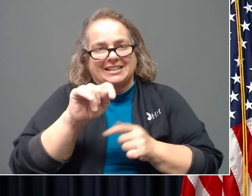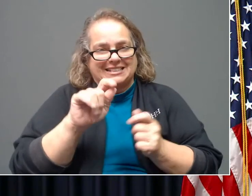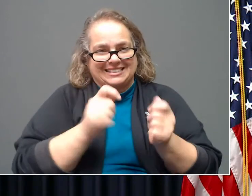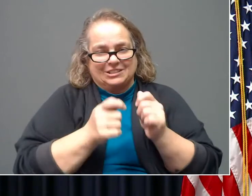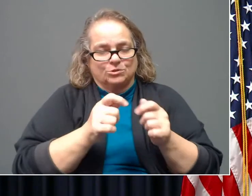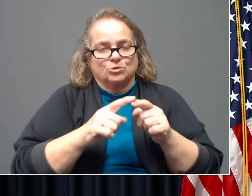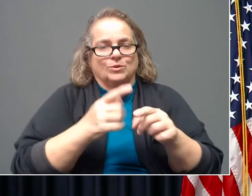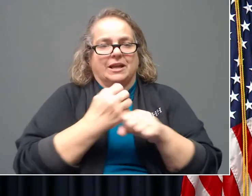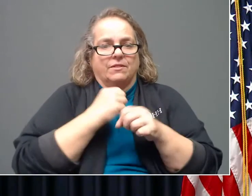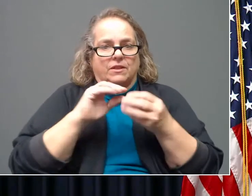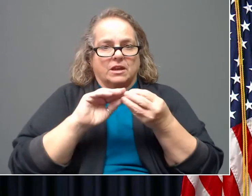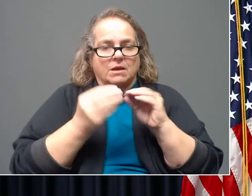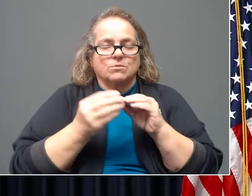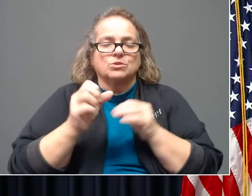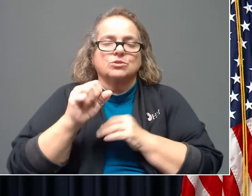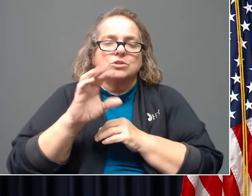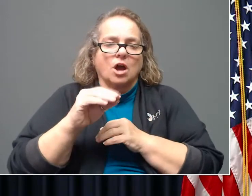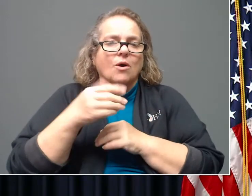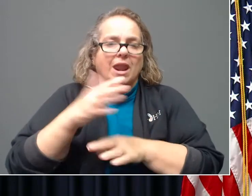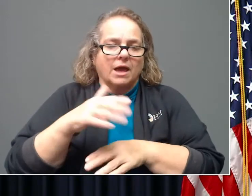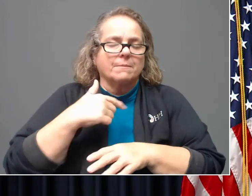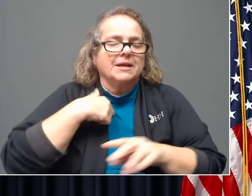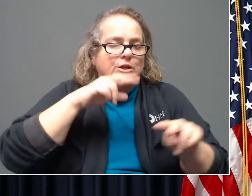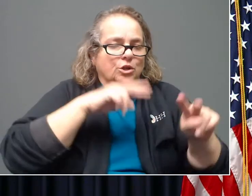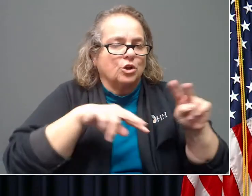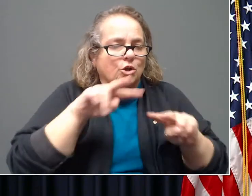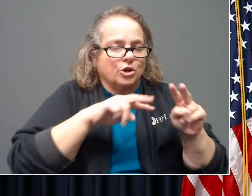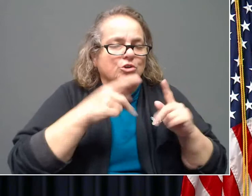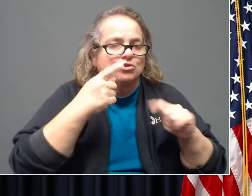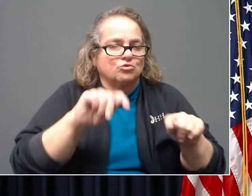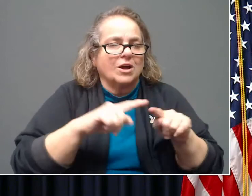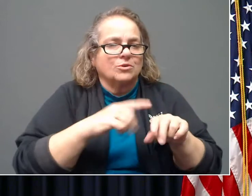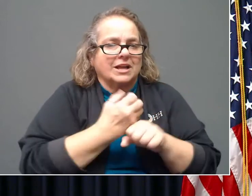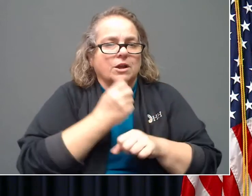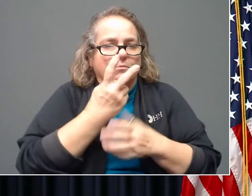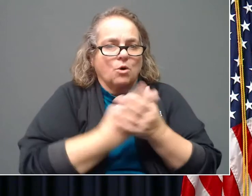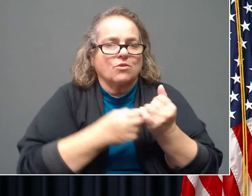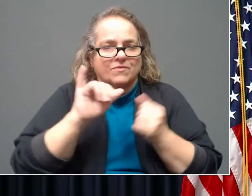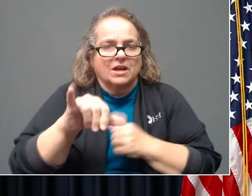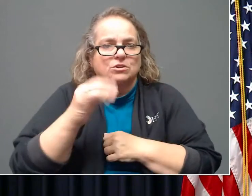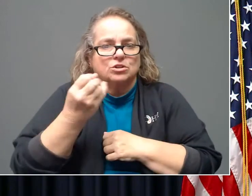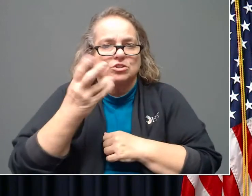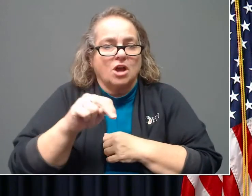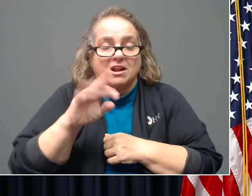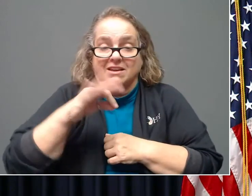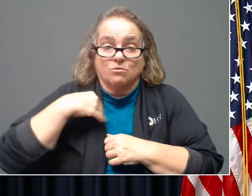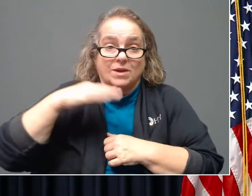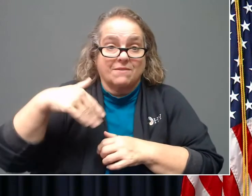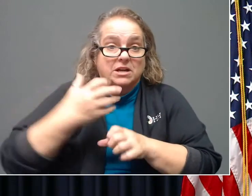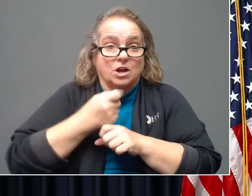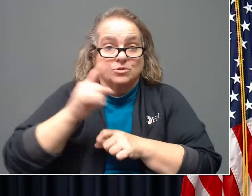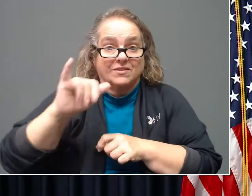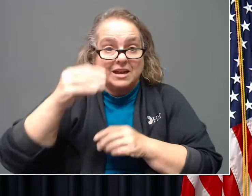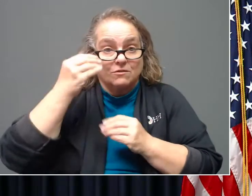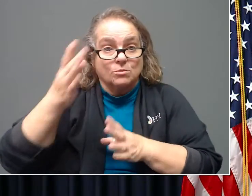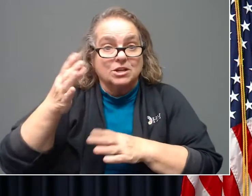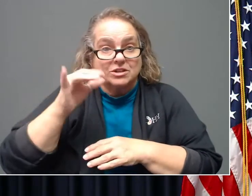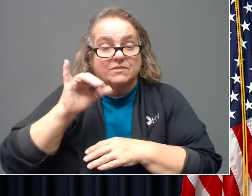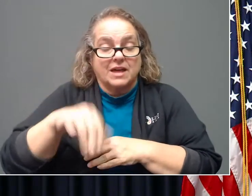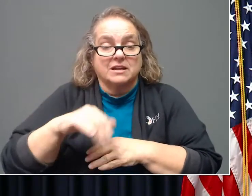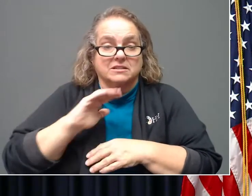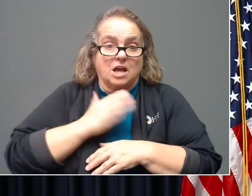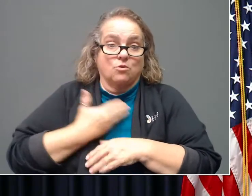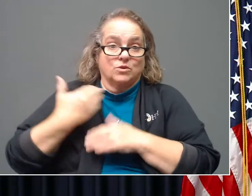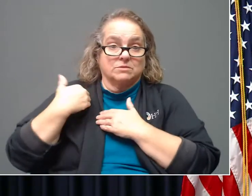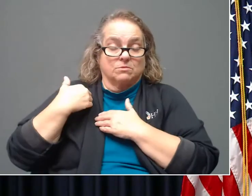numbers. But let me look in to both of those, John. And if we didn't get you that information, that's on us, and people